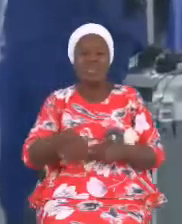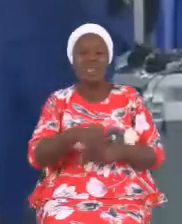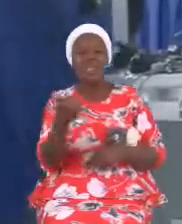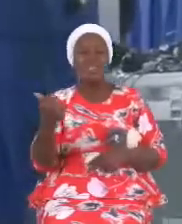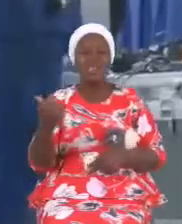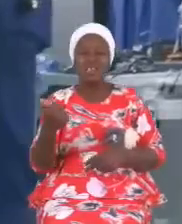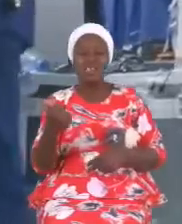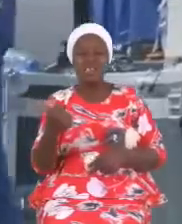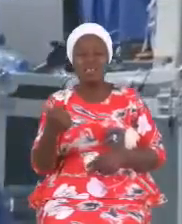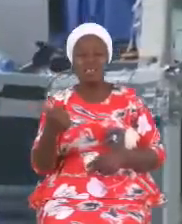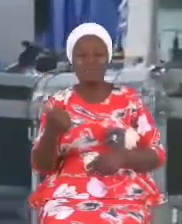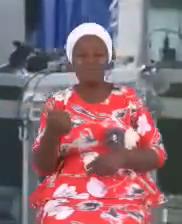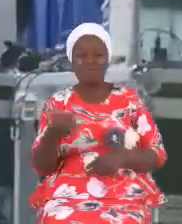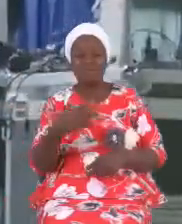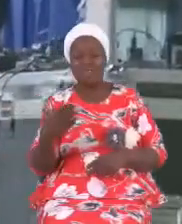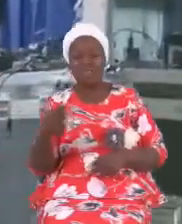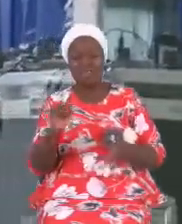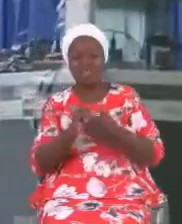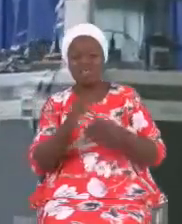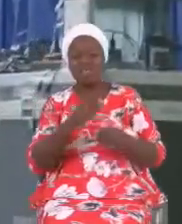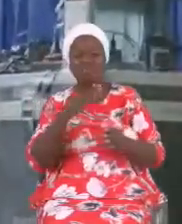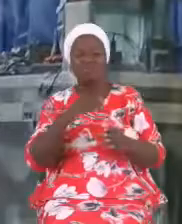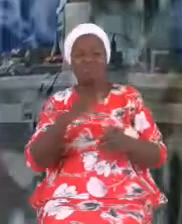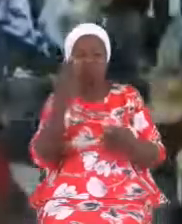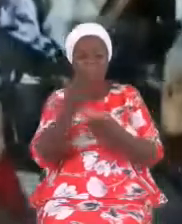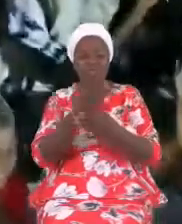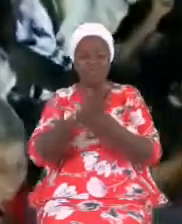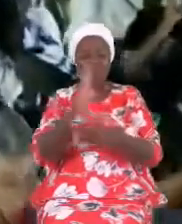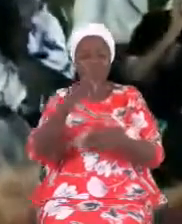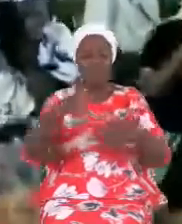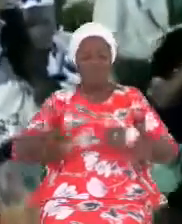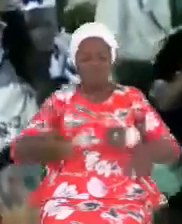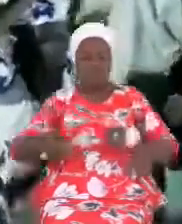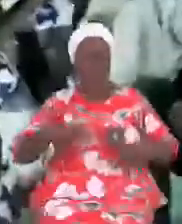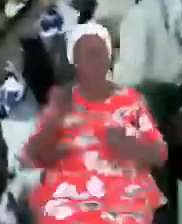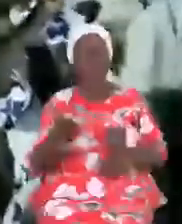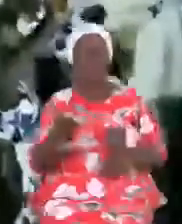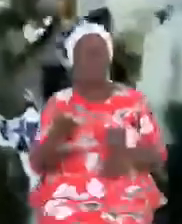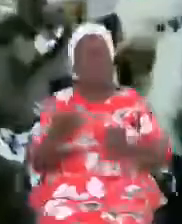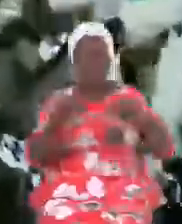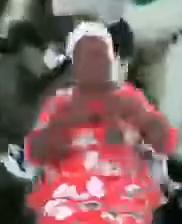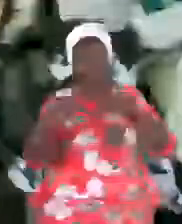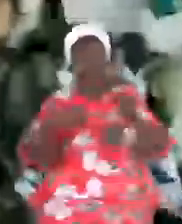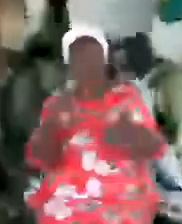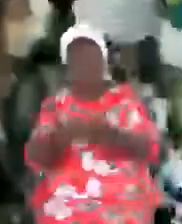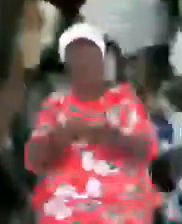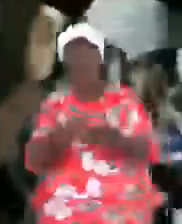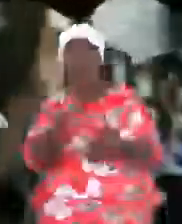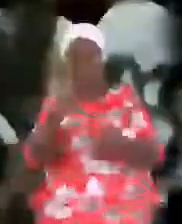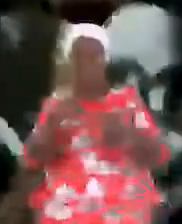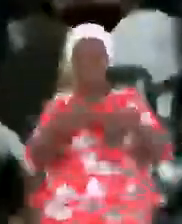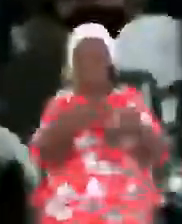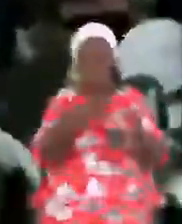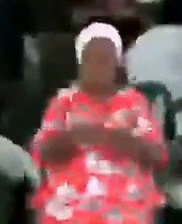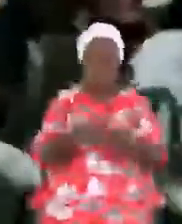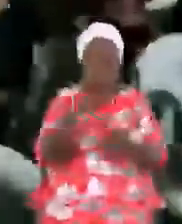Anything bothering your life there, having name, not having name, you are set